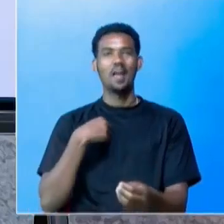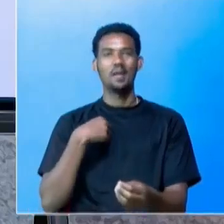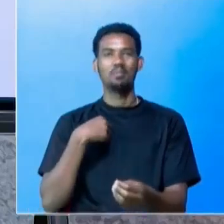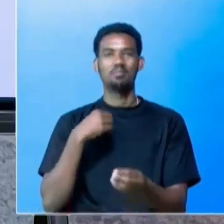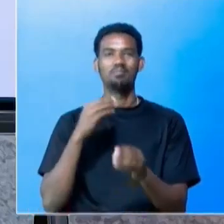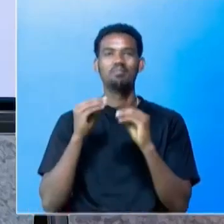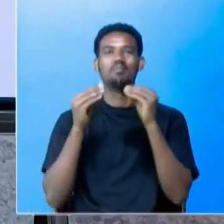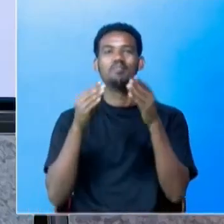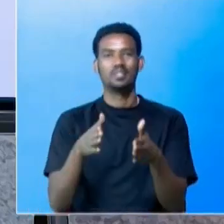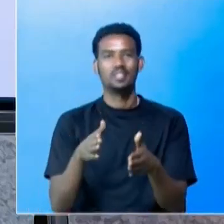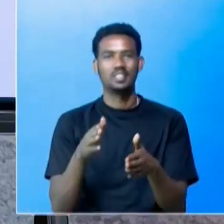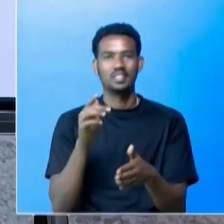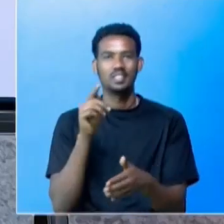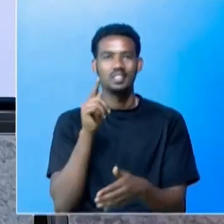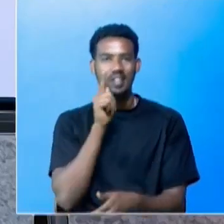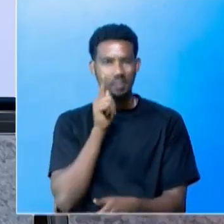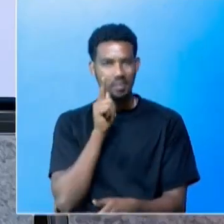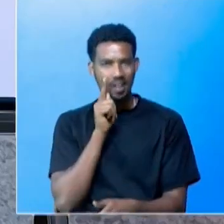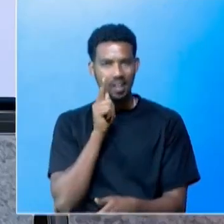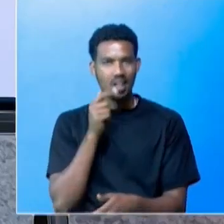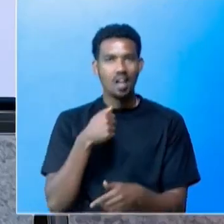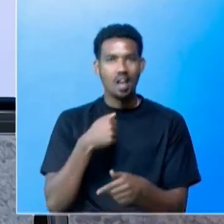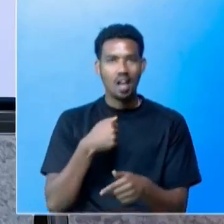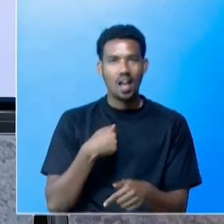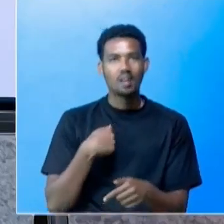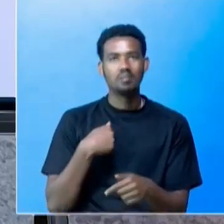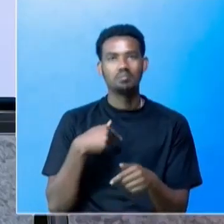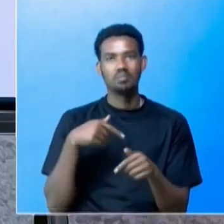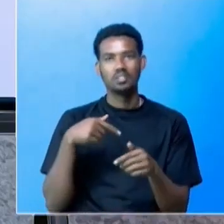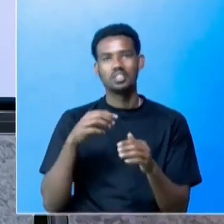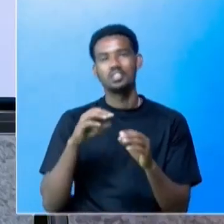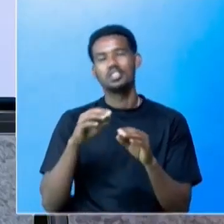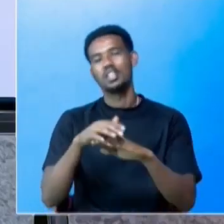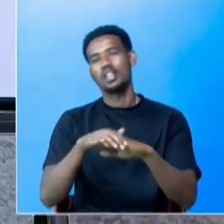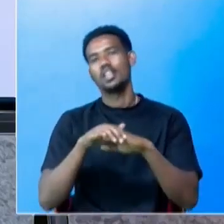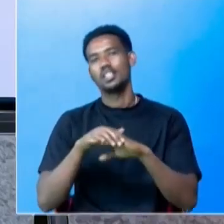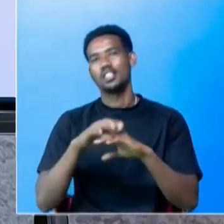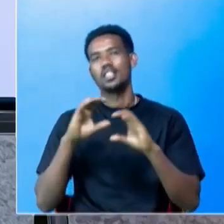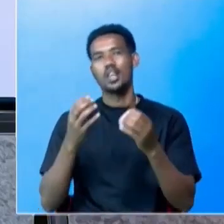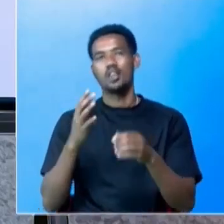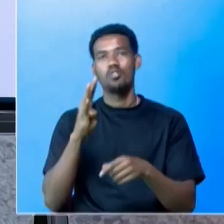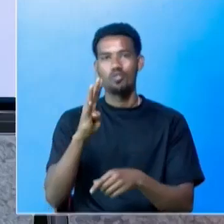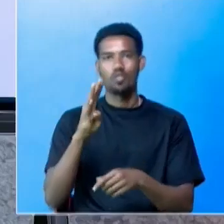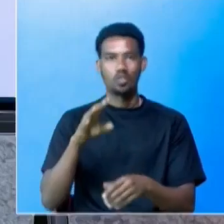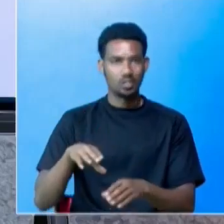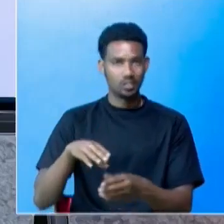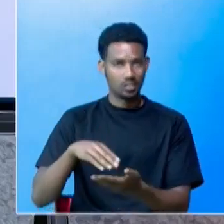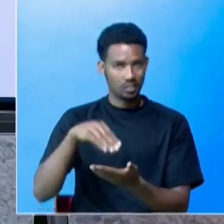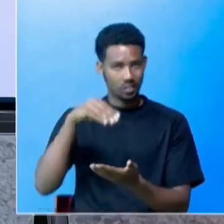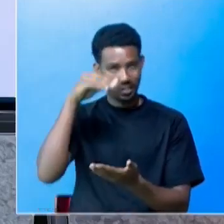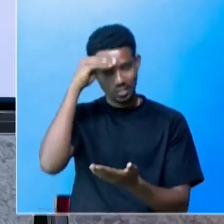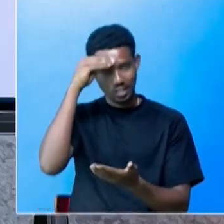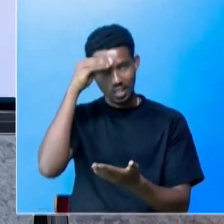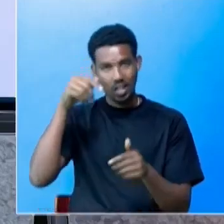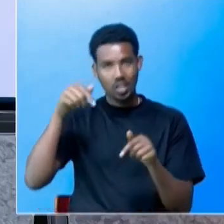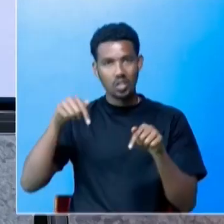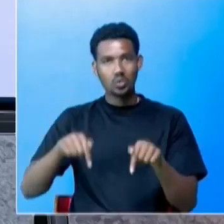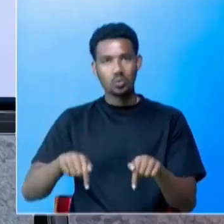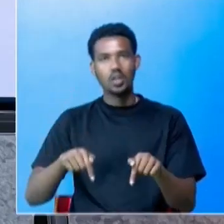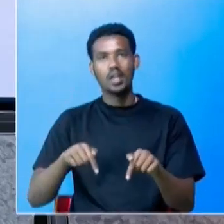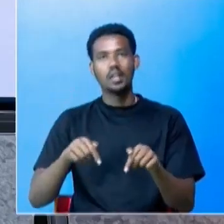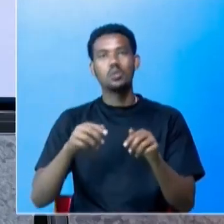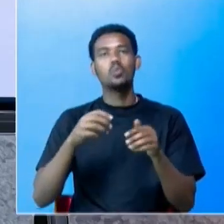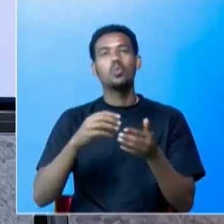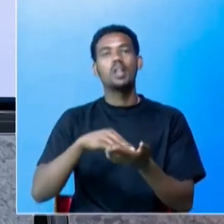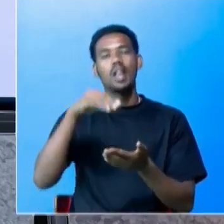This is English Grade 4 lesson. Today we are going to learn about descriptive sentence and paragraph. Before that,